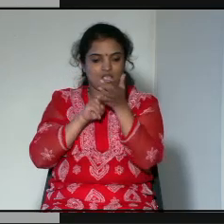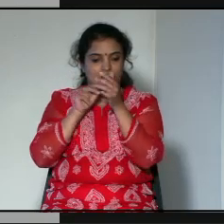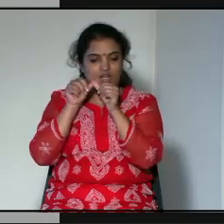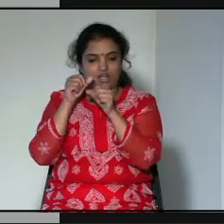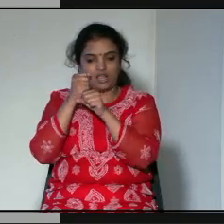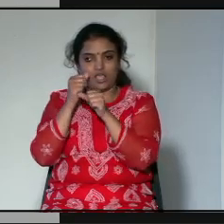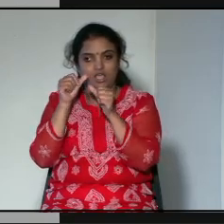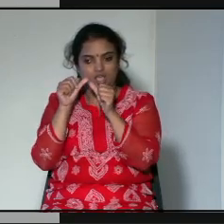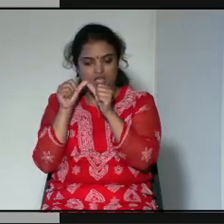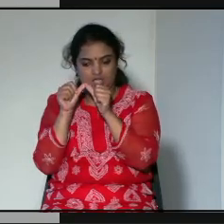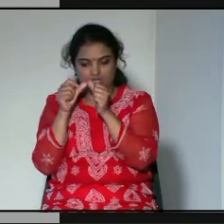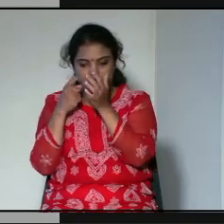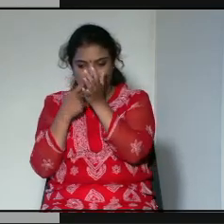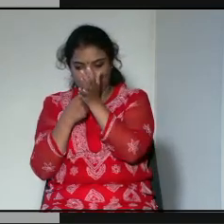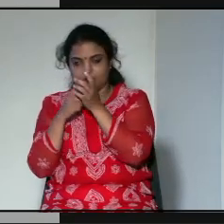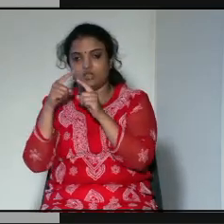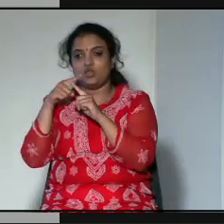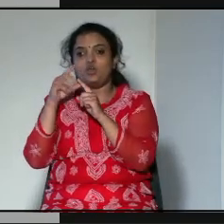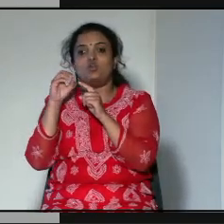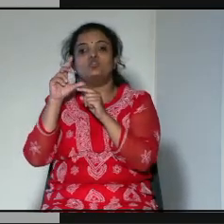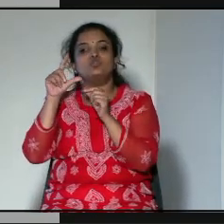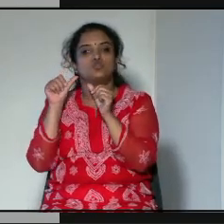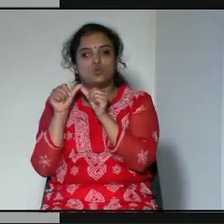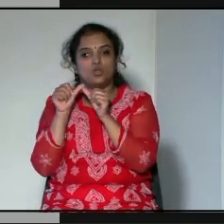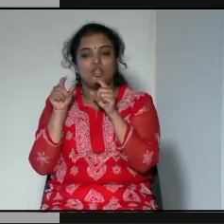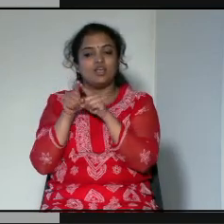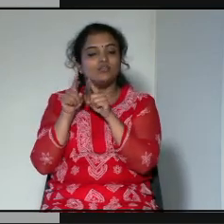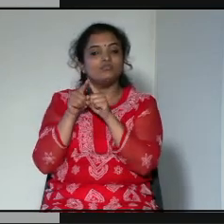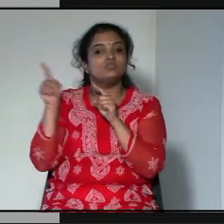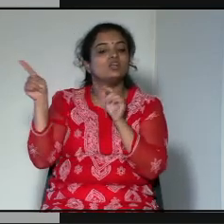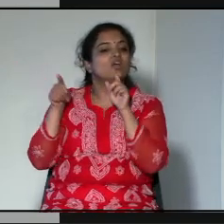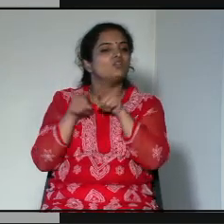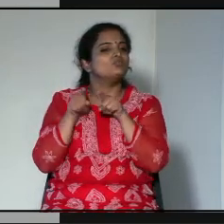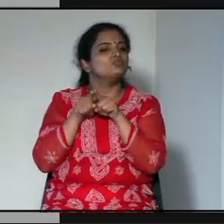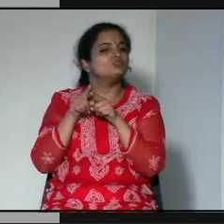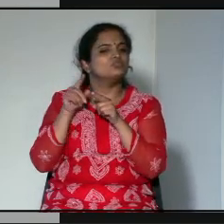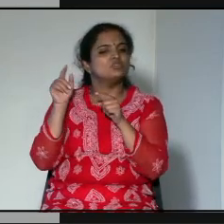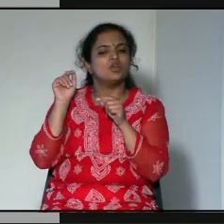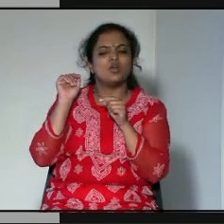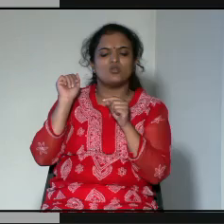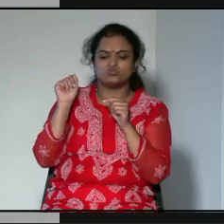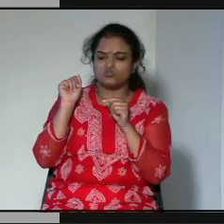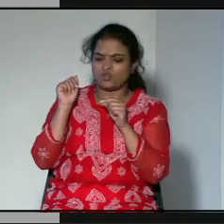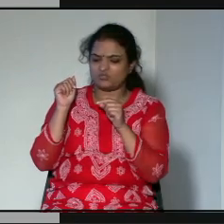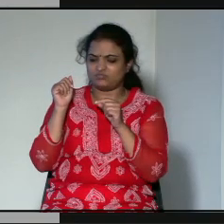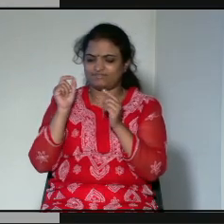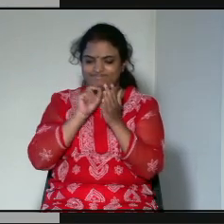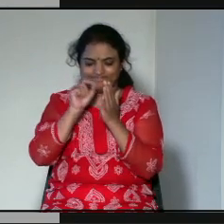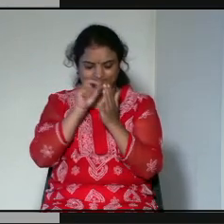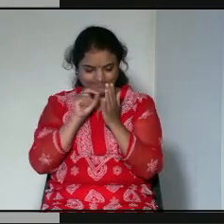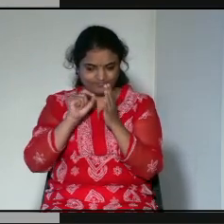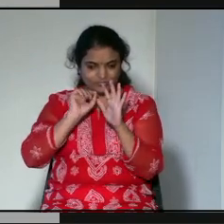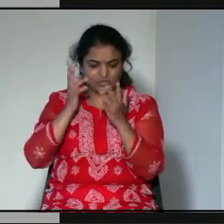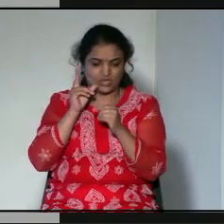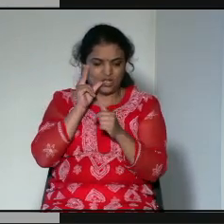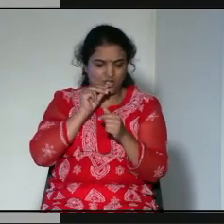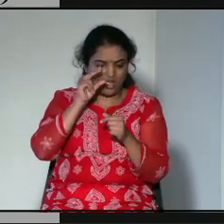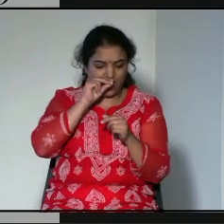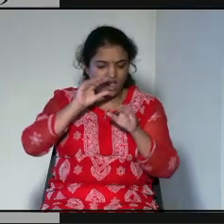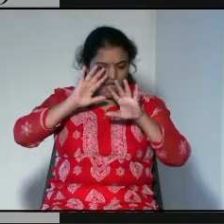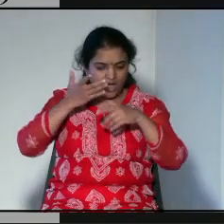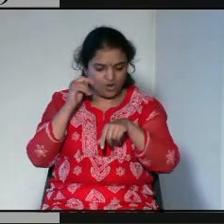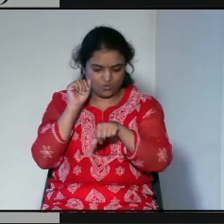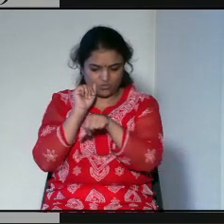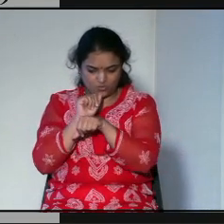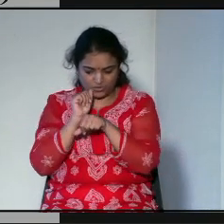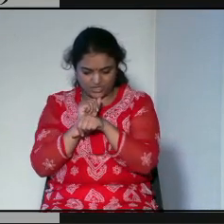often specific observations or incidents that she wrote or spoke of that lyrically annotate a particular work. as